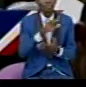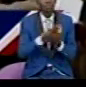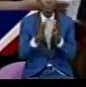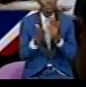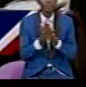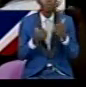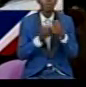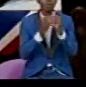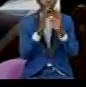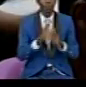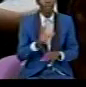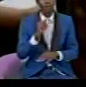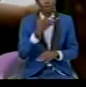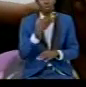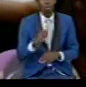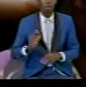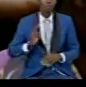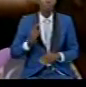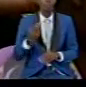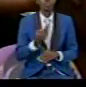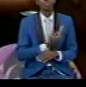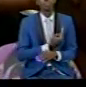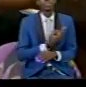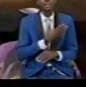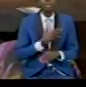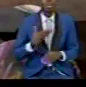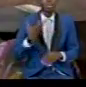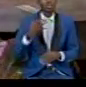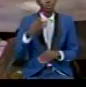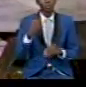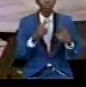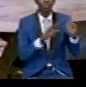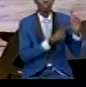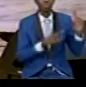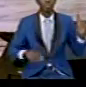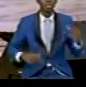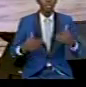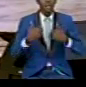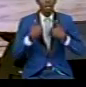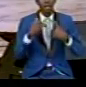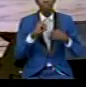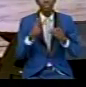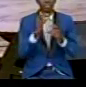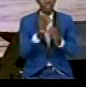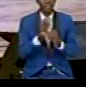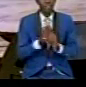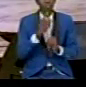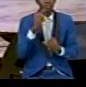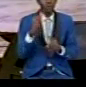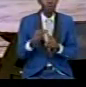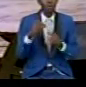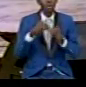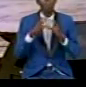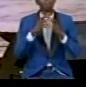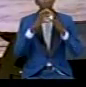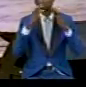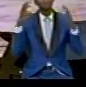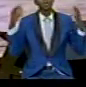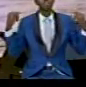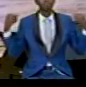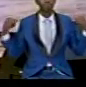became followers of us and of the Lord, having received the word in